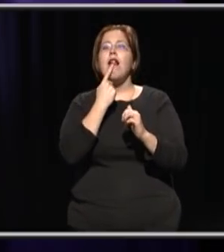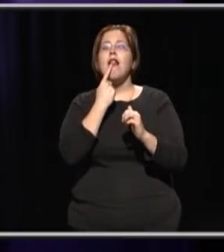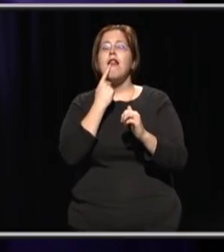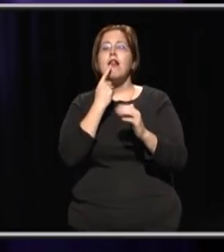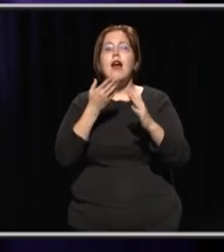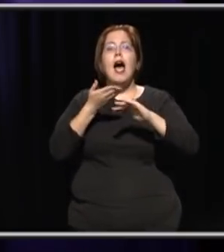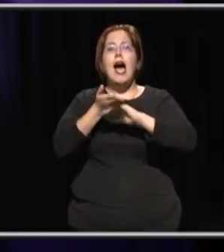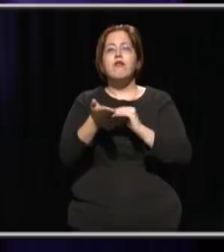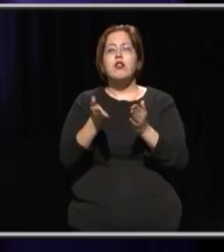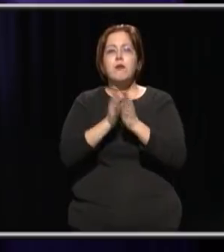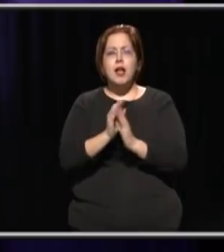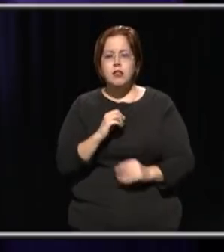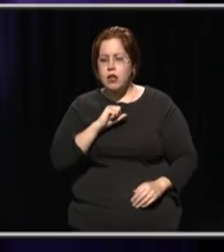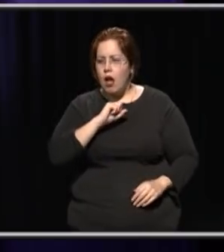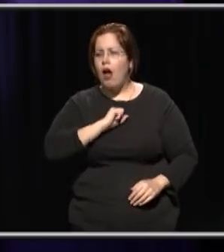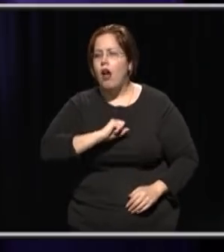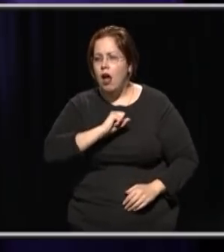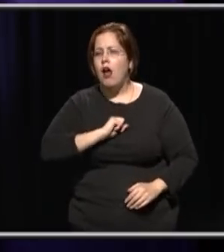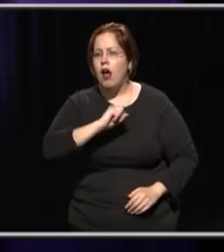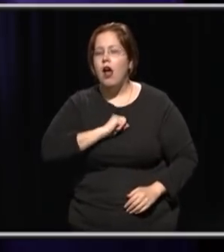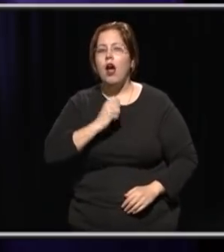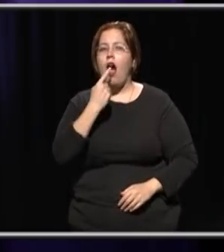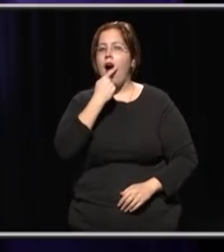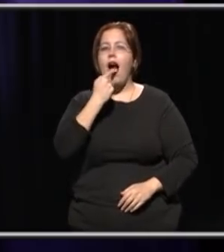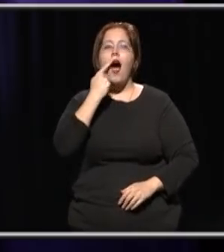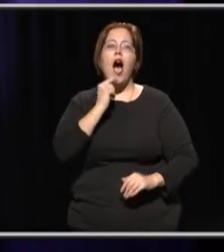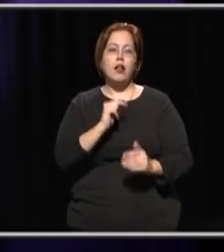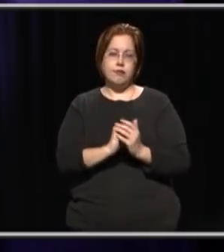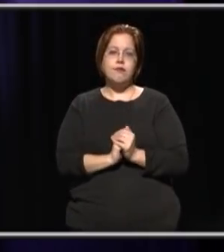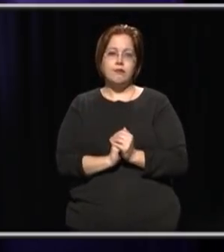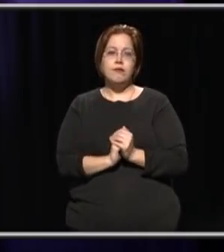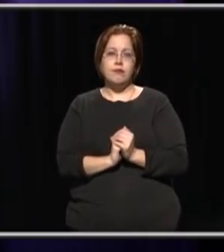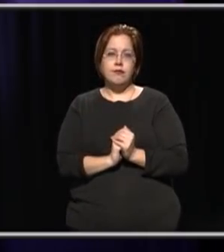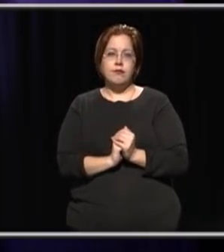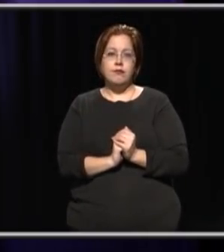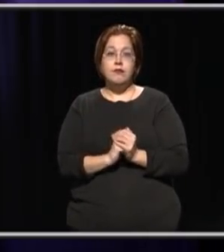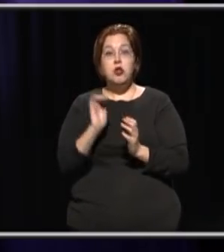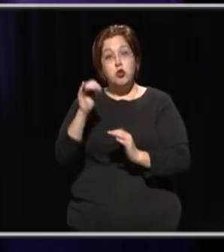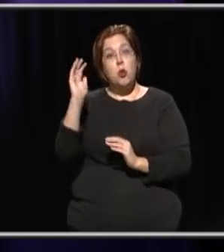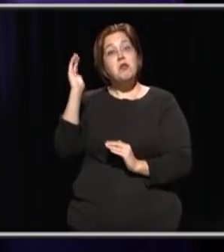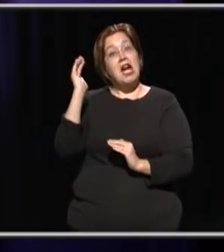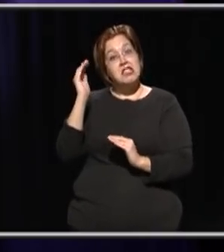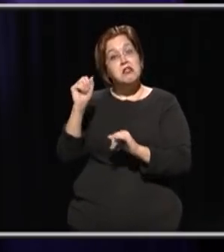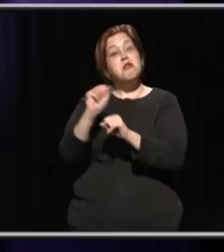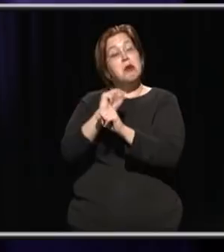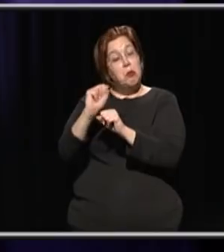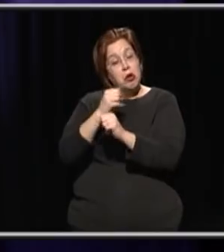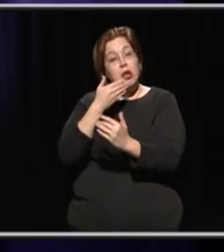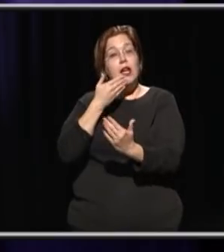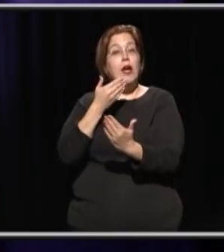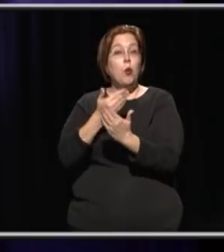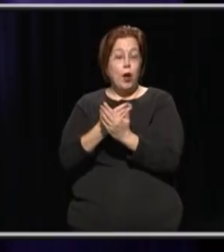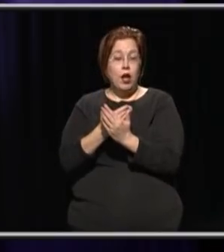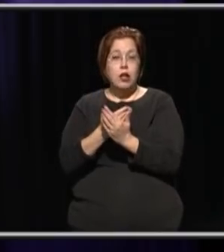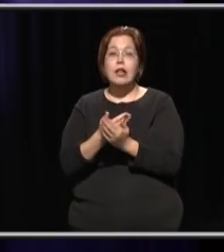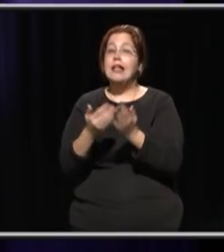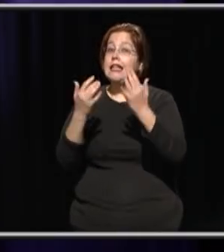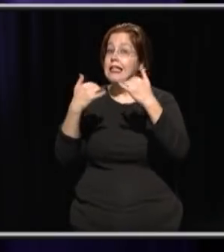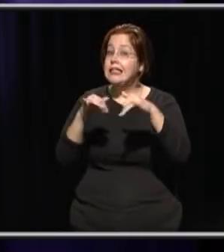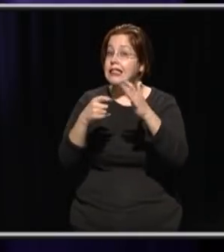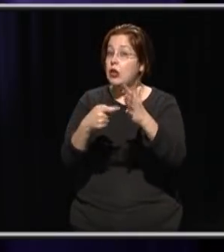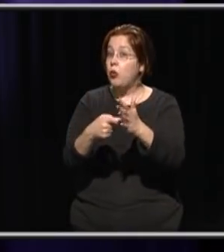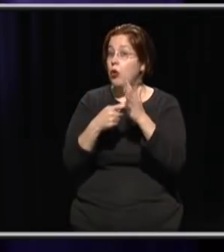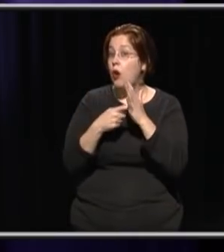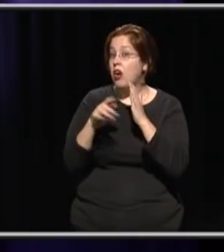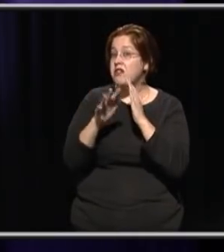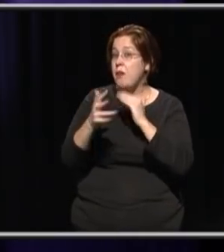they've been asked to cough a number of times. So that seems to be working out really well. It still takes